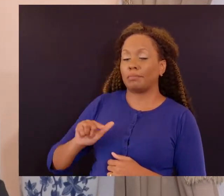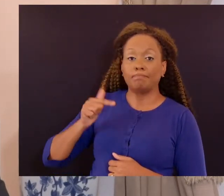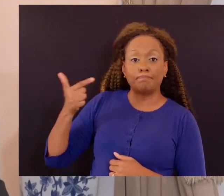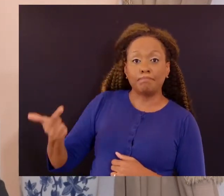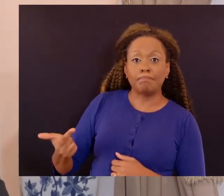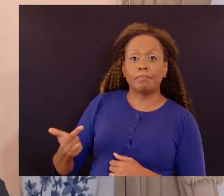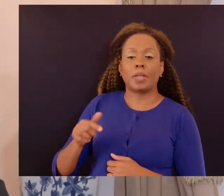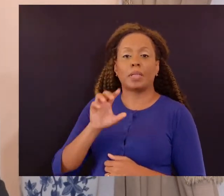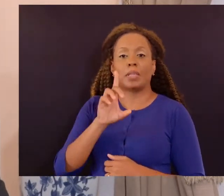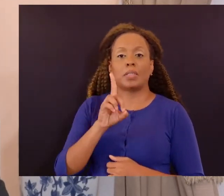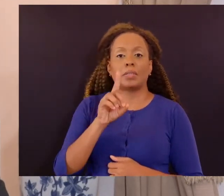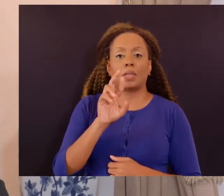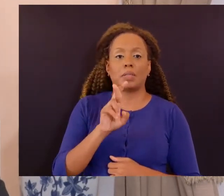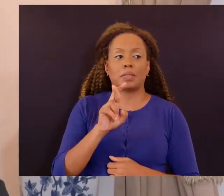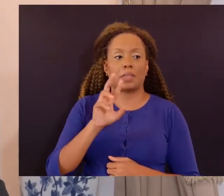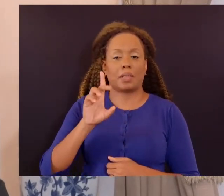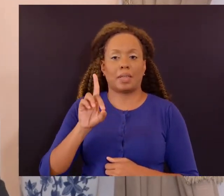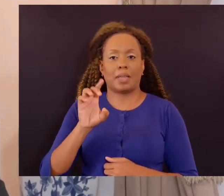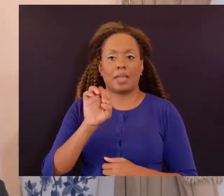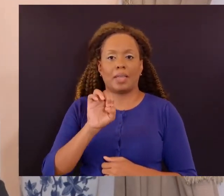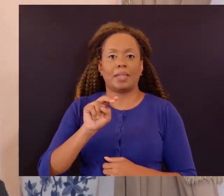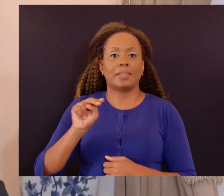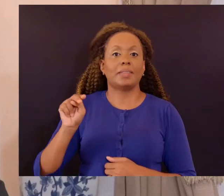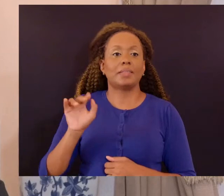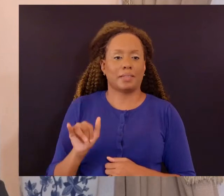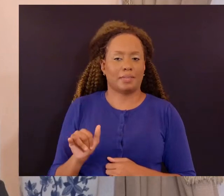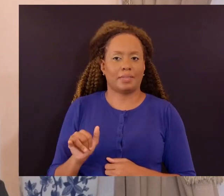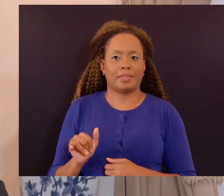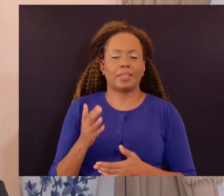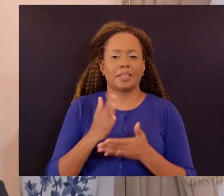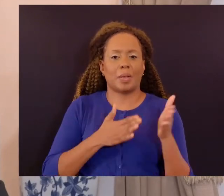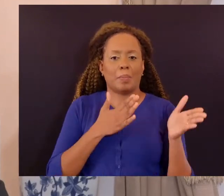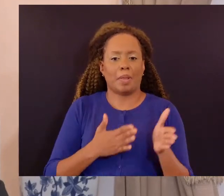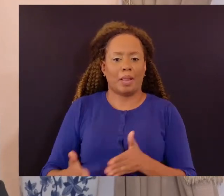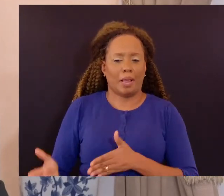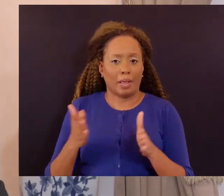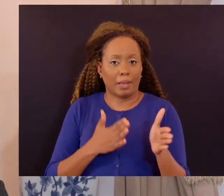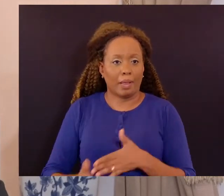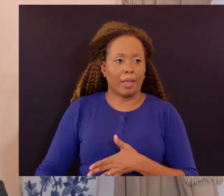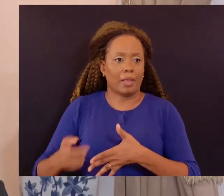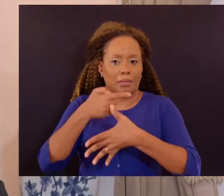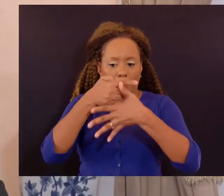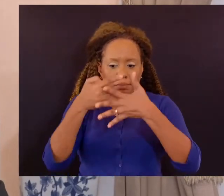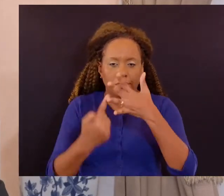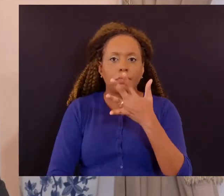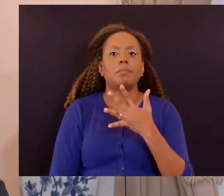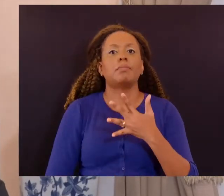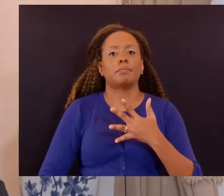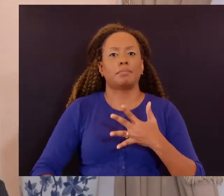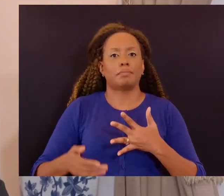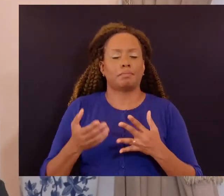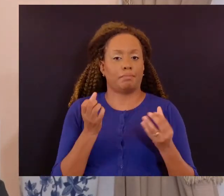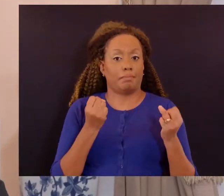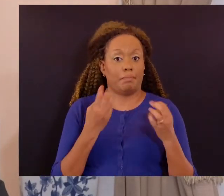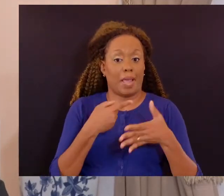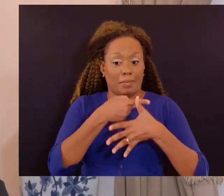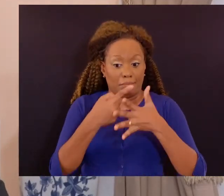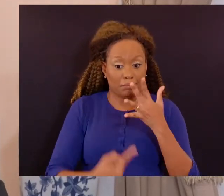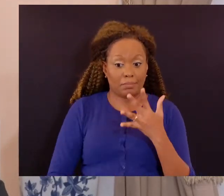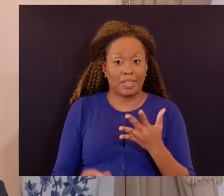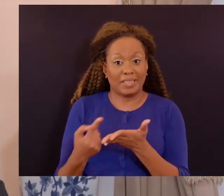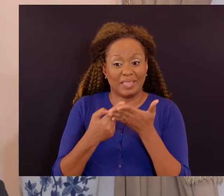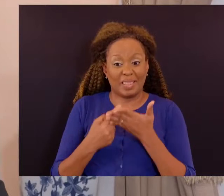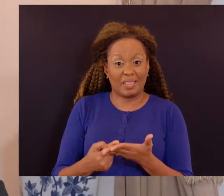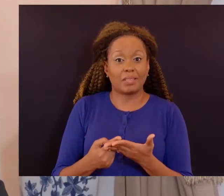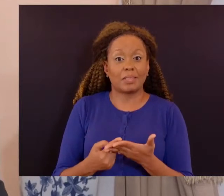detail some of the plans that we anticipate that we will be able to unfold over the course of the next few weeks. Many of these discussions have taken